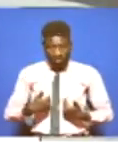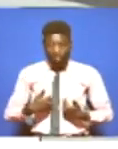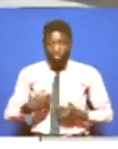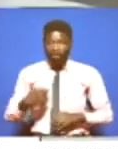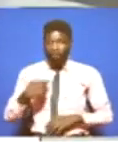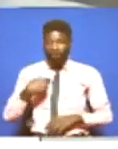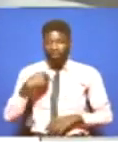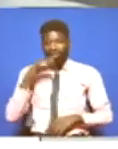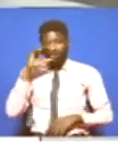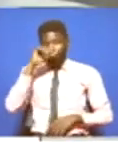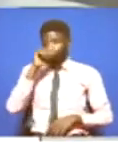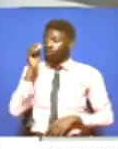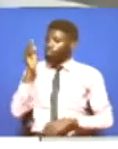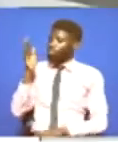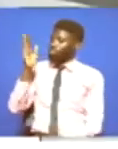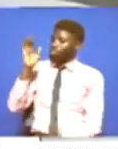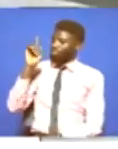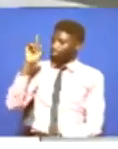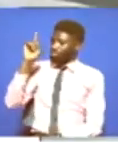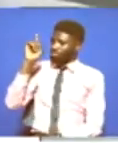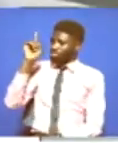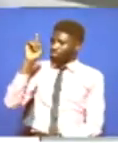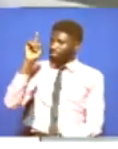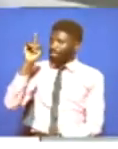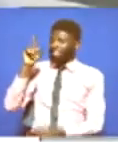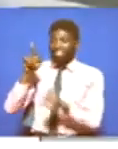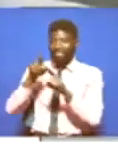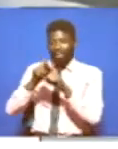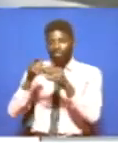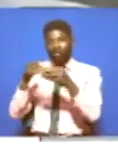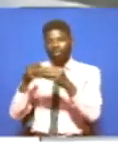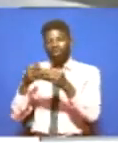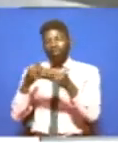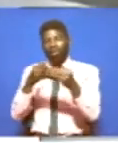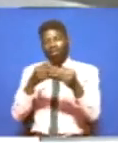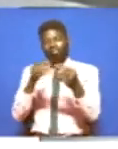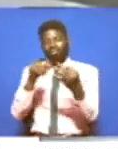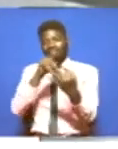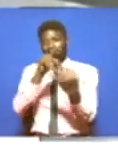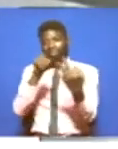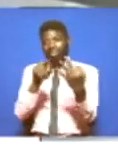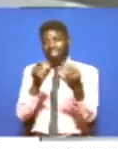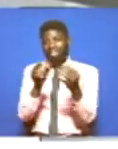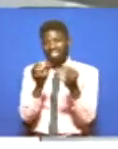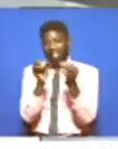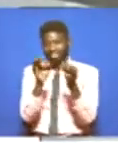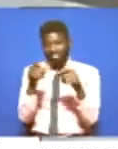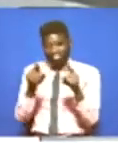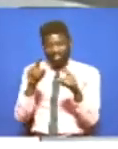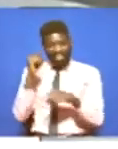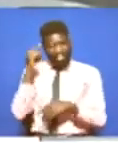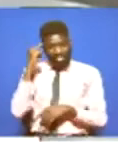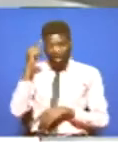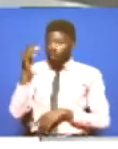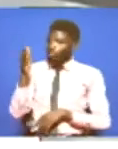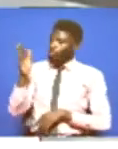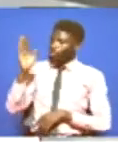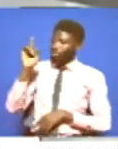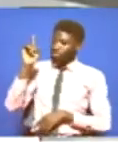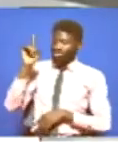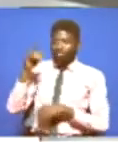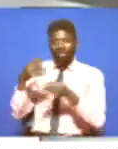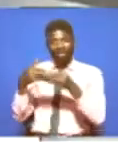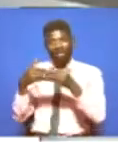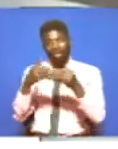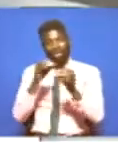God the Father is actually guiding them. If they think it is not God the Father guiding them, they need to